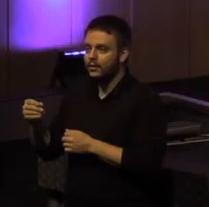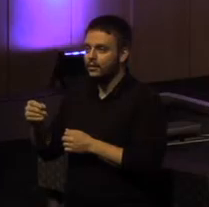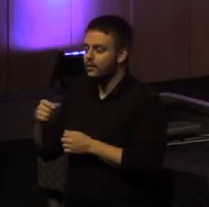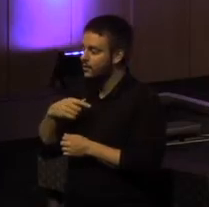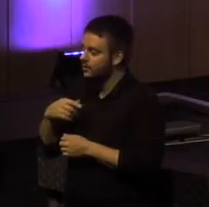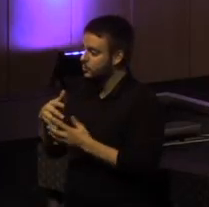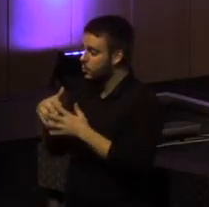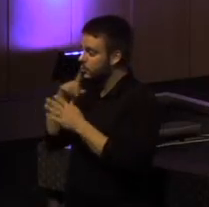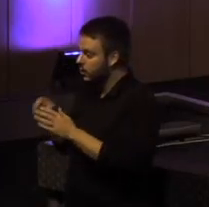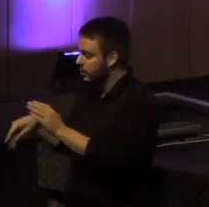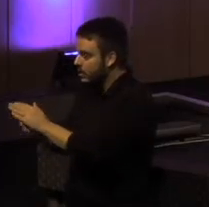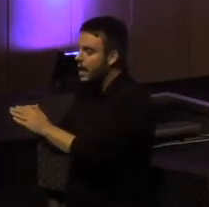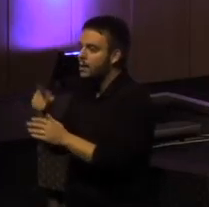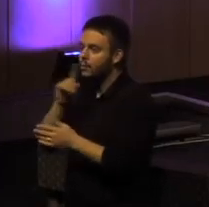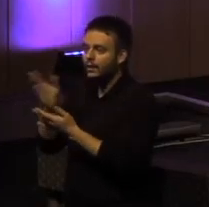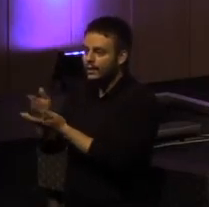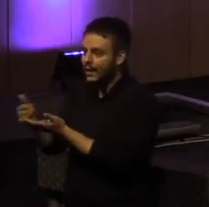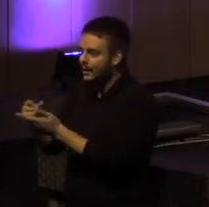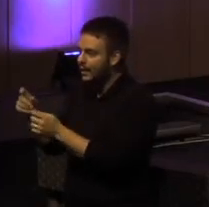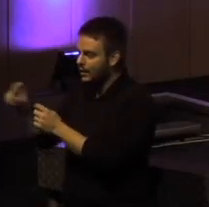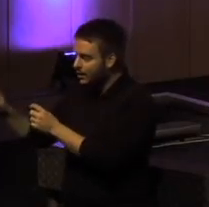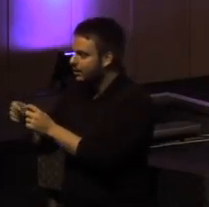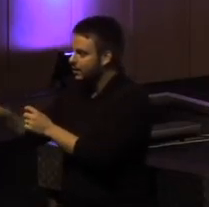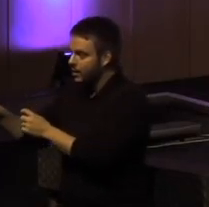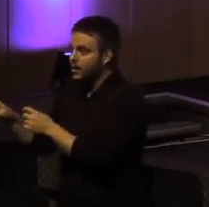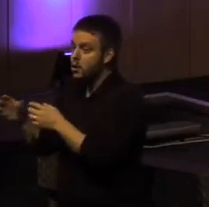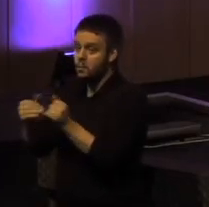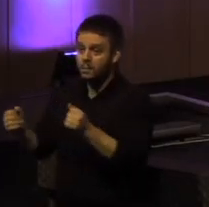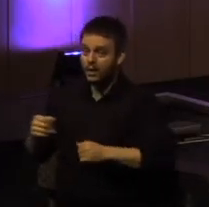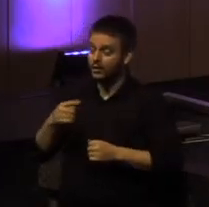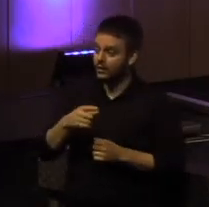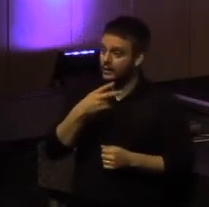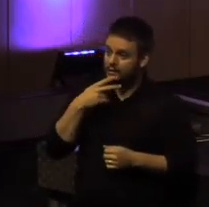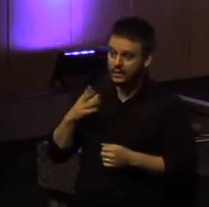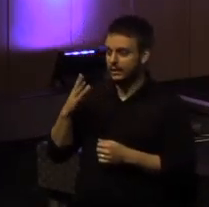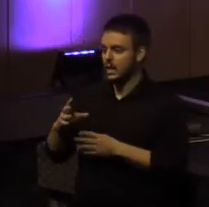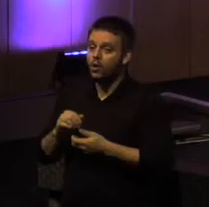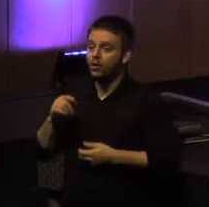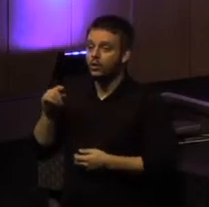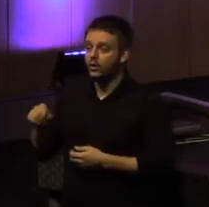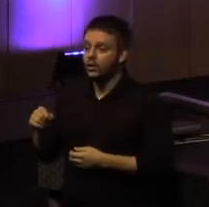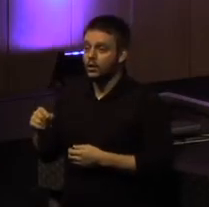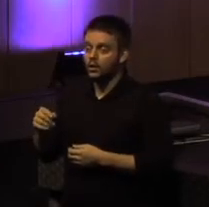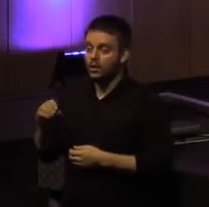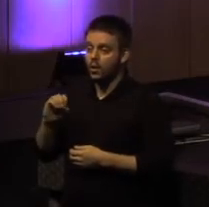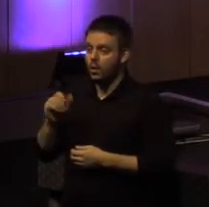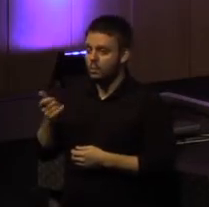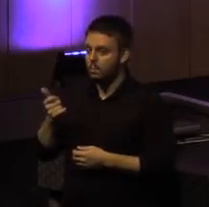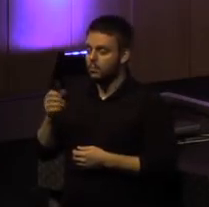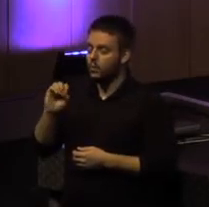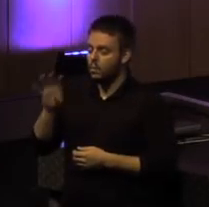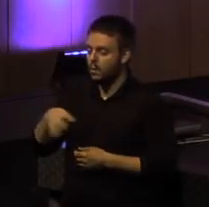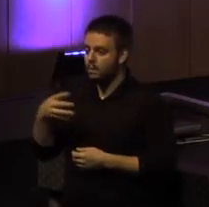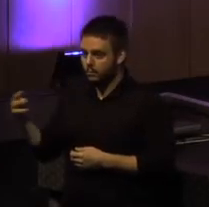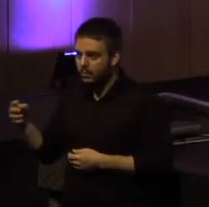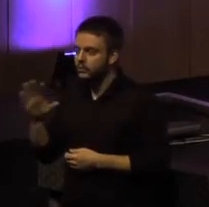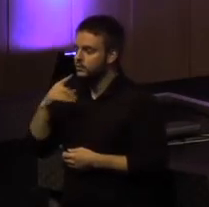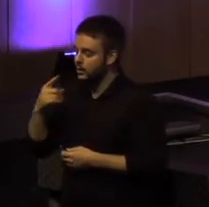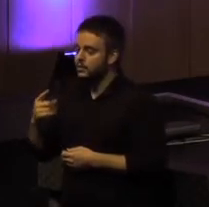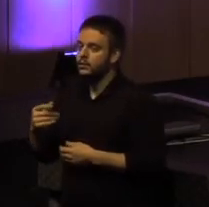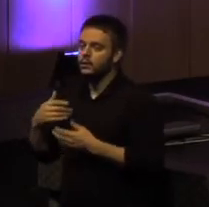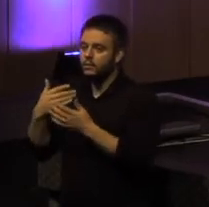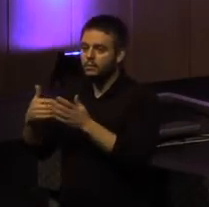enjoy. Ferguson is everywhere is an unfortunate truth about the world that we currently live in. From